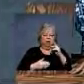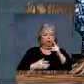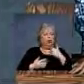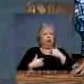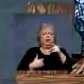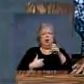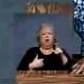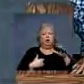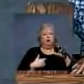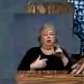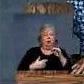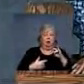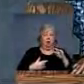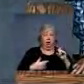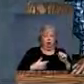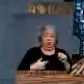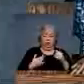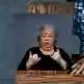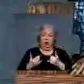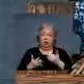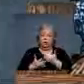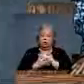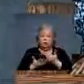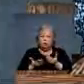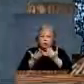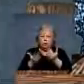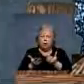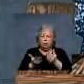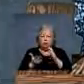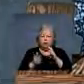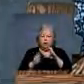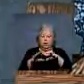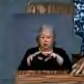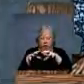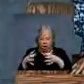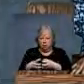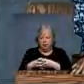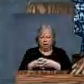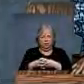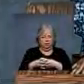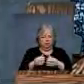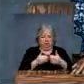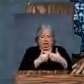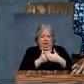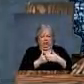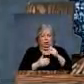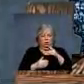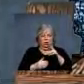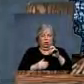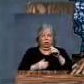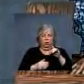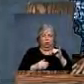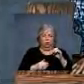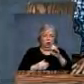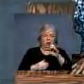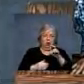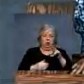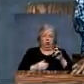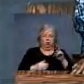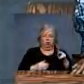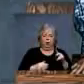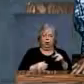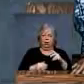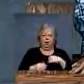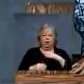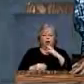of units. And then there's now a new proposed complex right next to Brody Creek. I think I